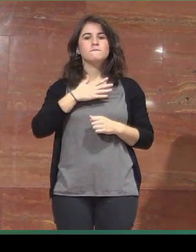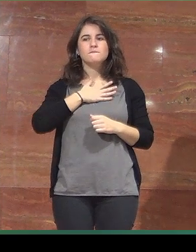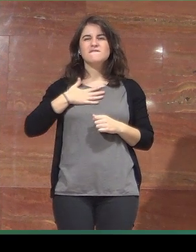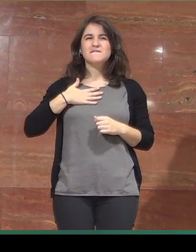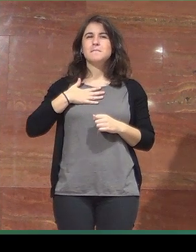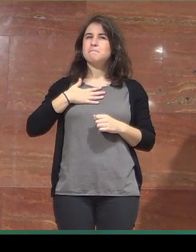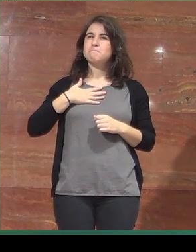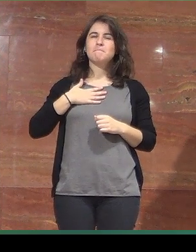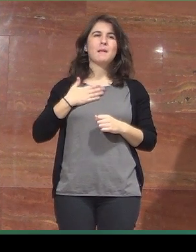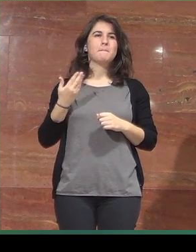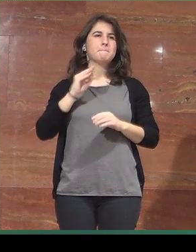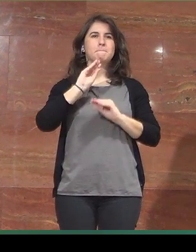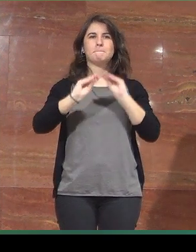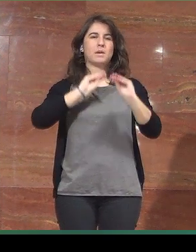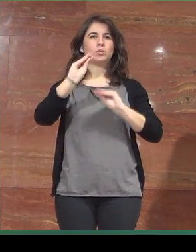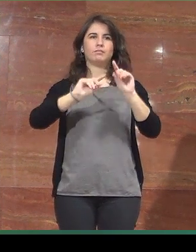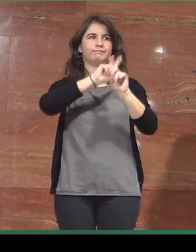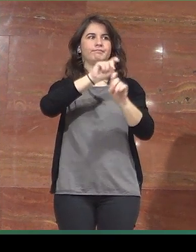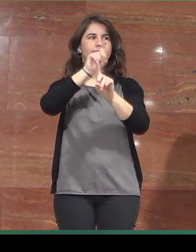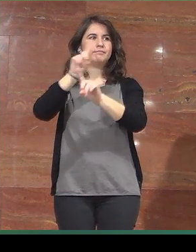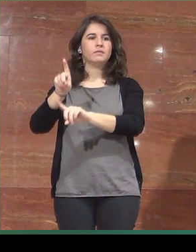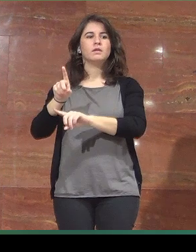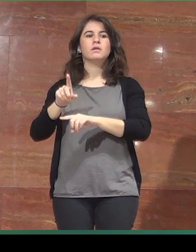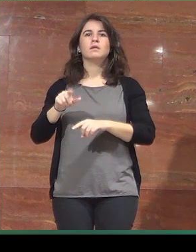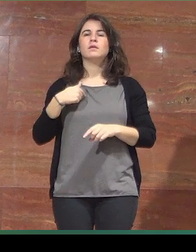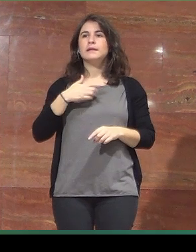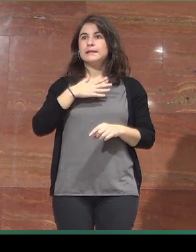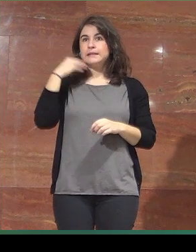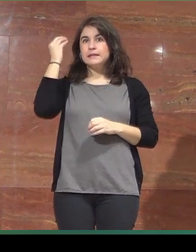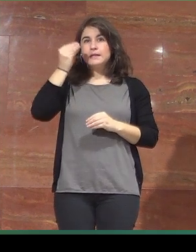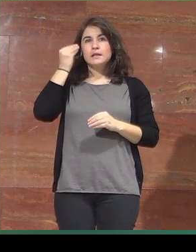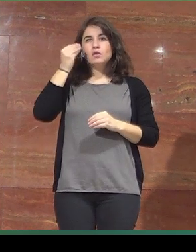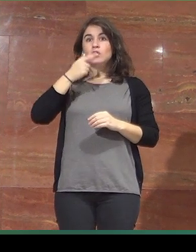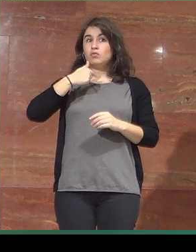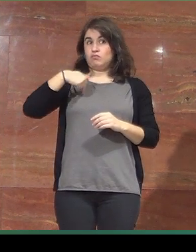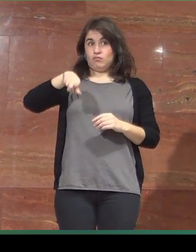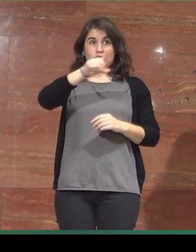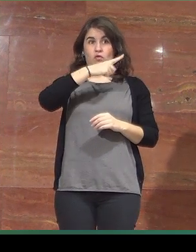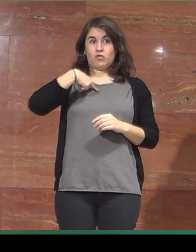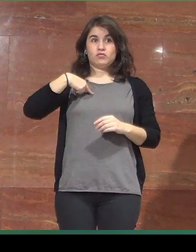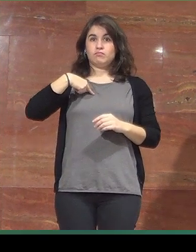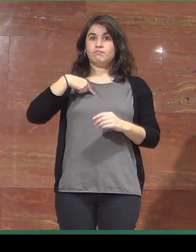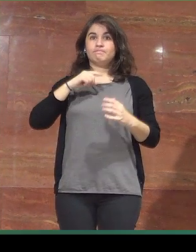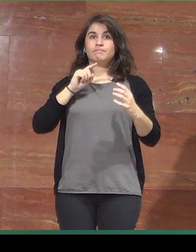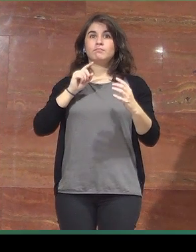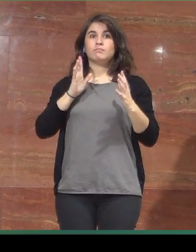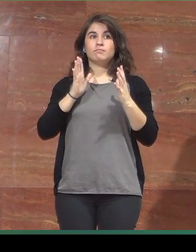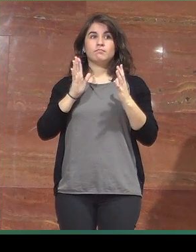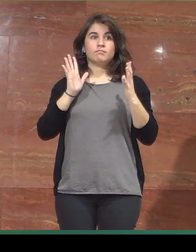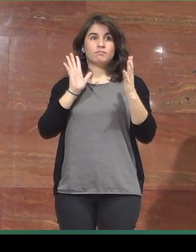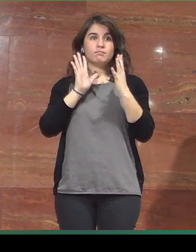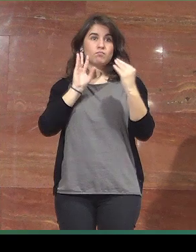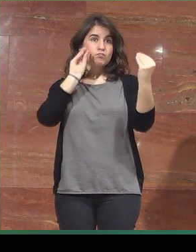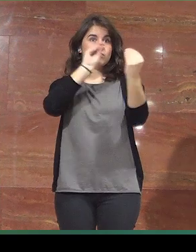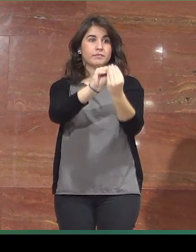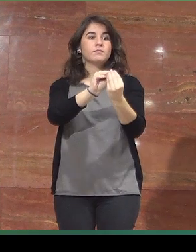question is the solution. I think we are all agree about what we will do. I will not make again the